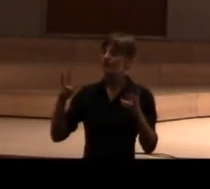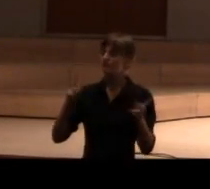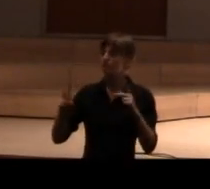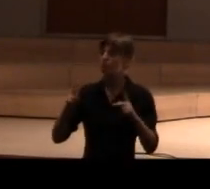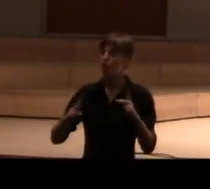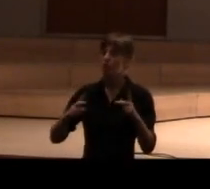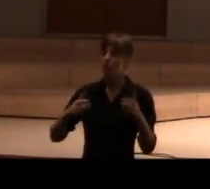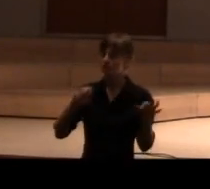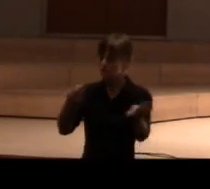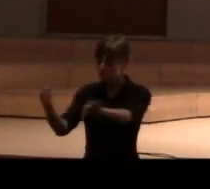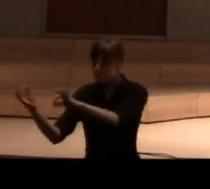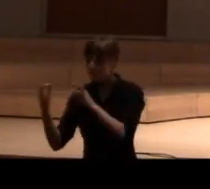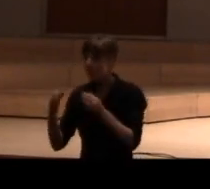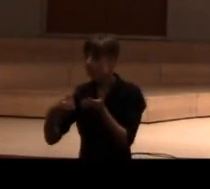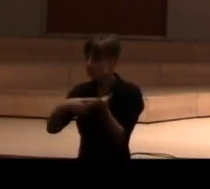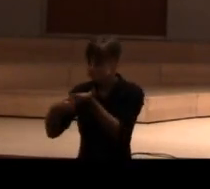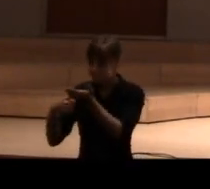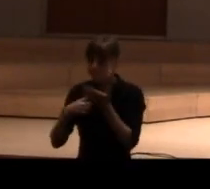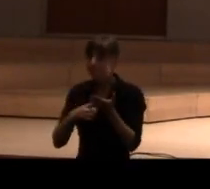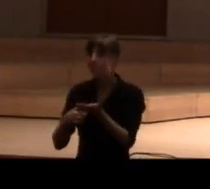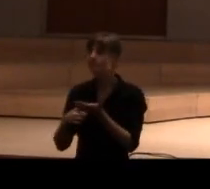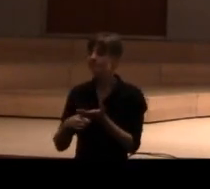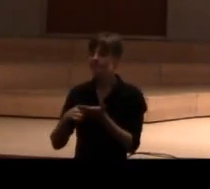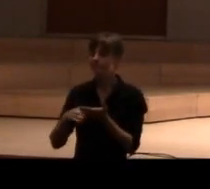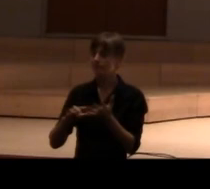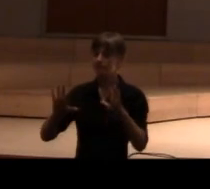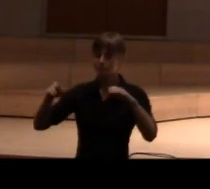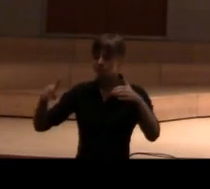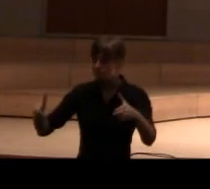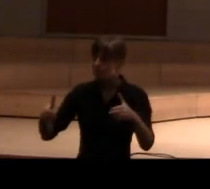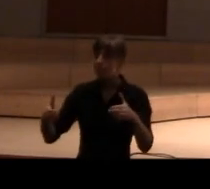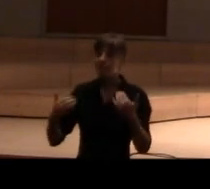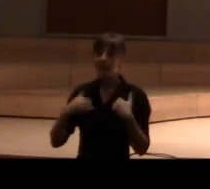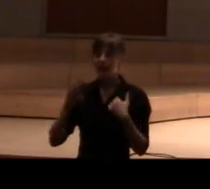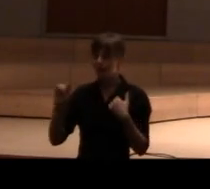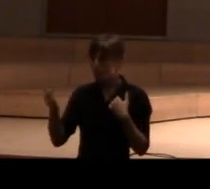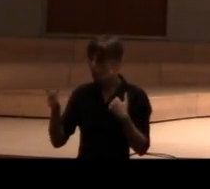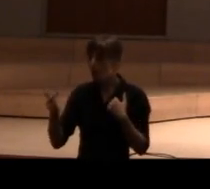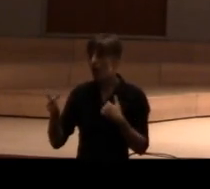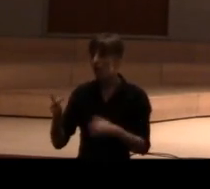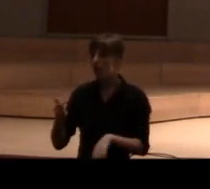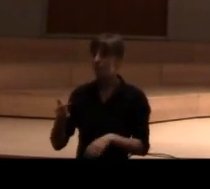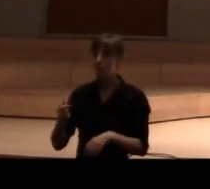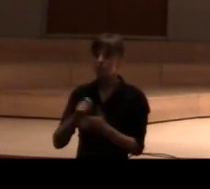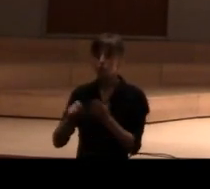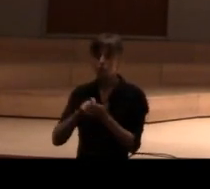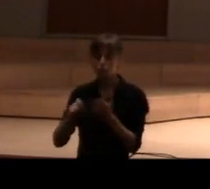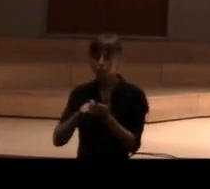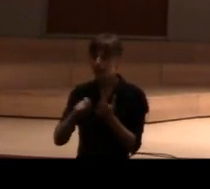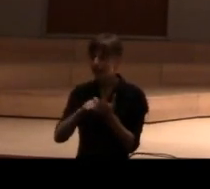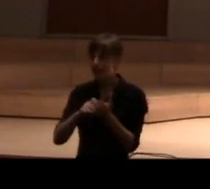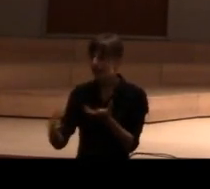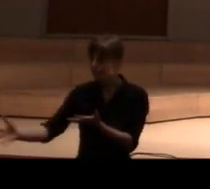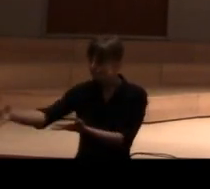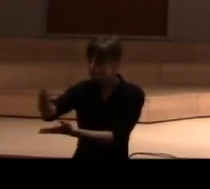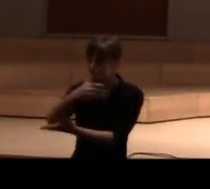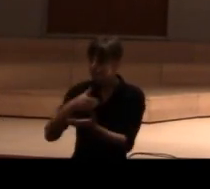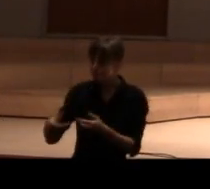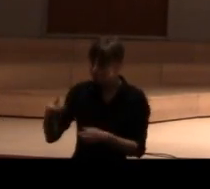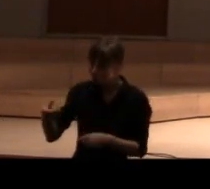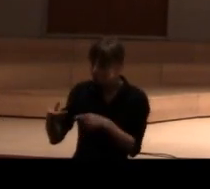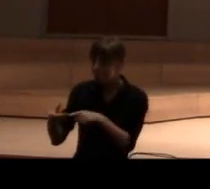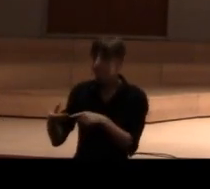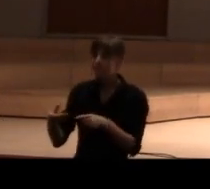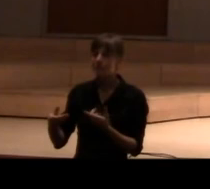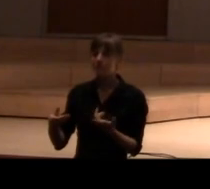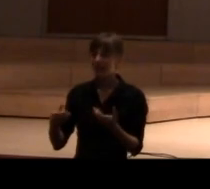literary journals, creating an anthology, having a class blog where students can write and have editors from the entire world.